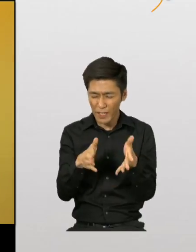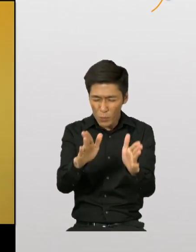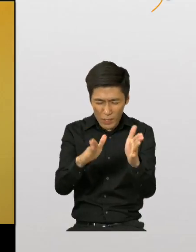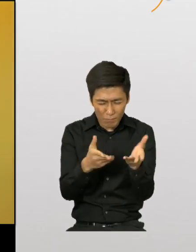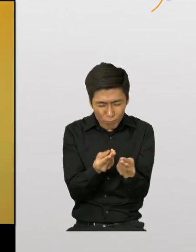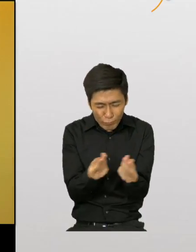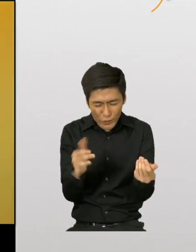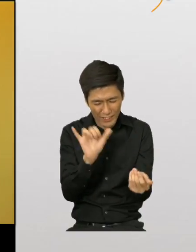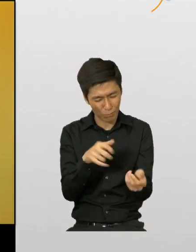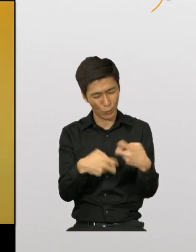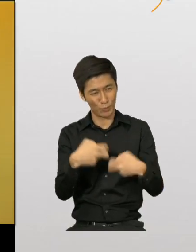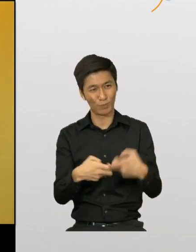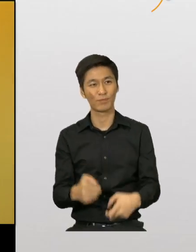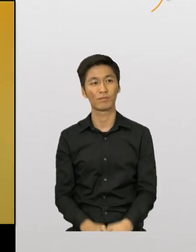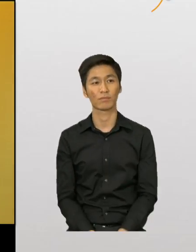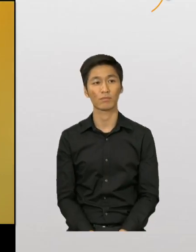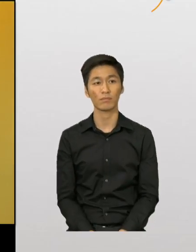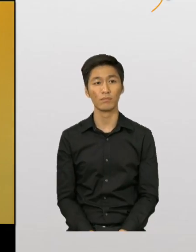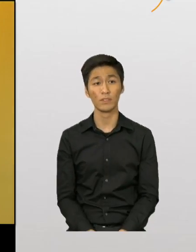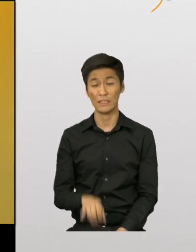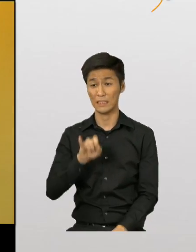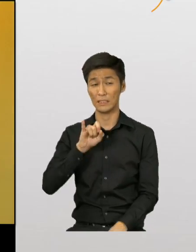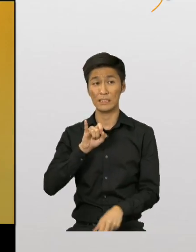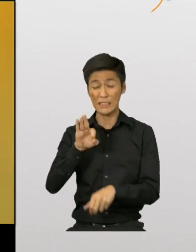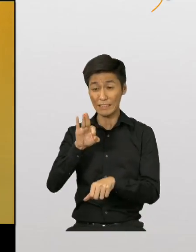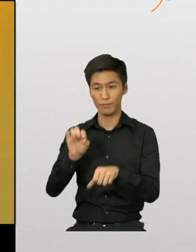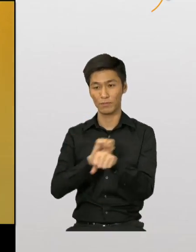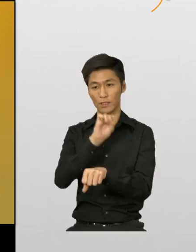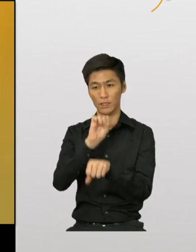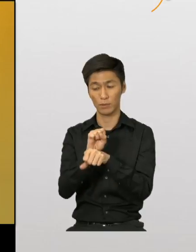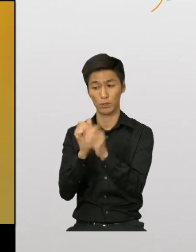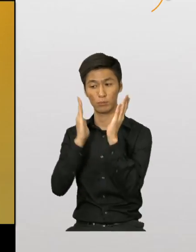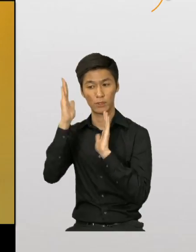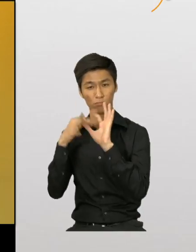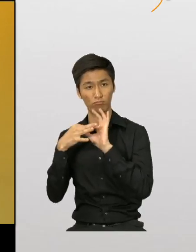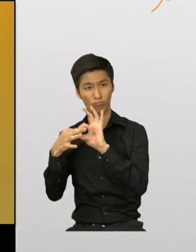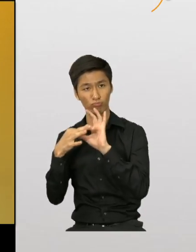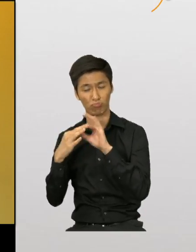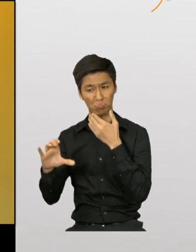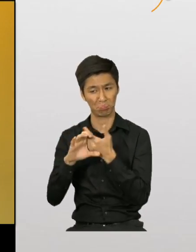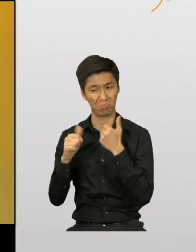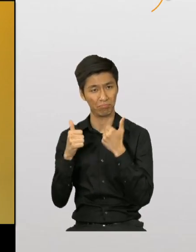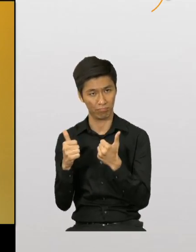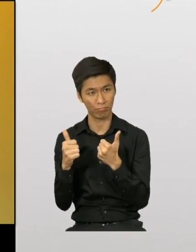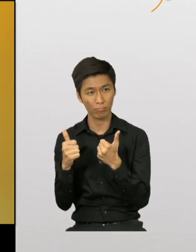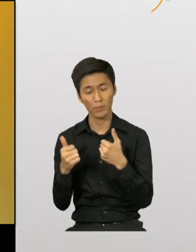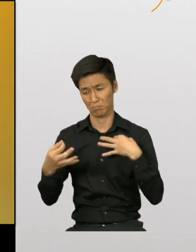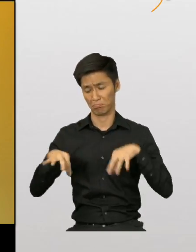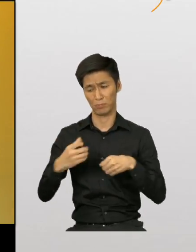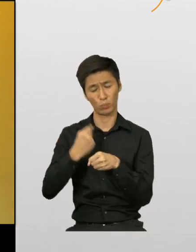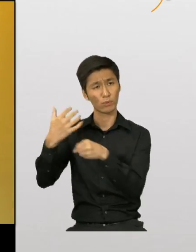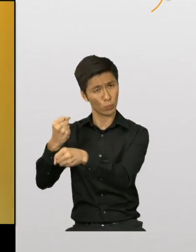differences. If Singapore-Malaysia relations stay stable and close, we can pursue win-win